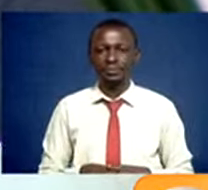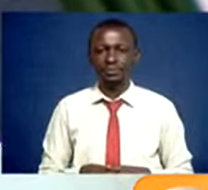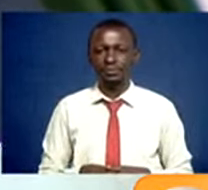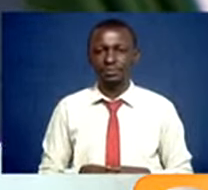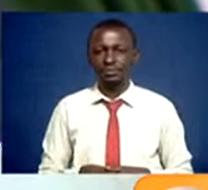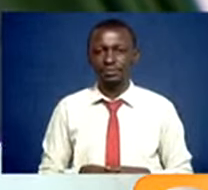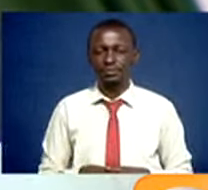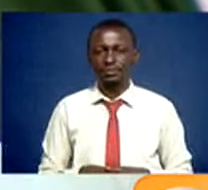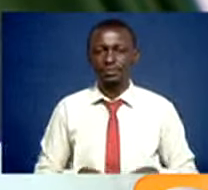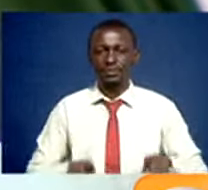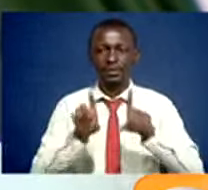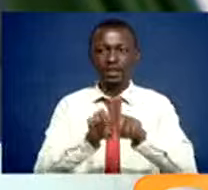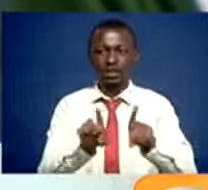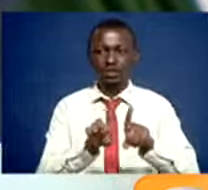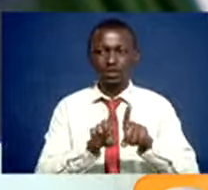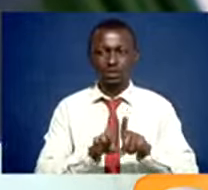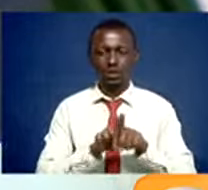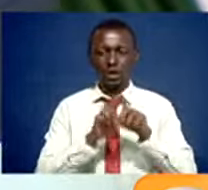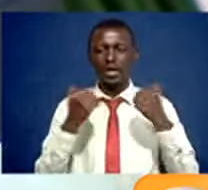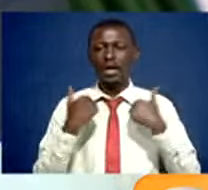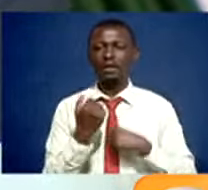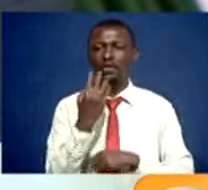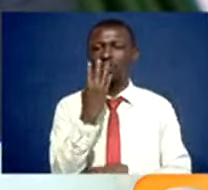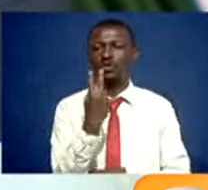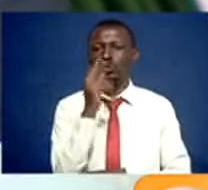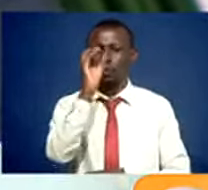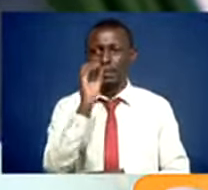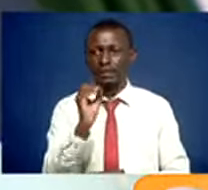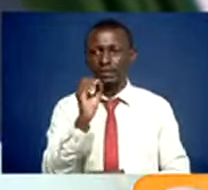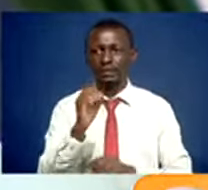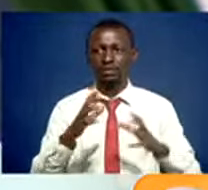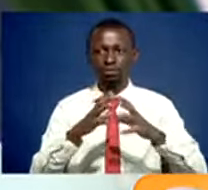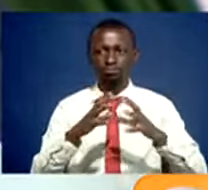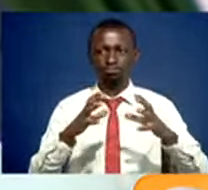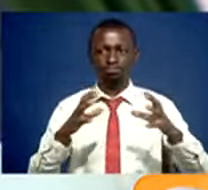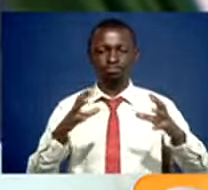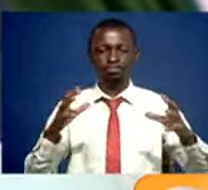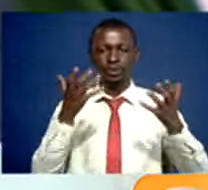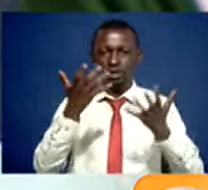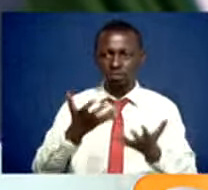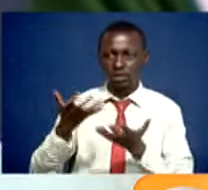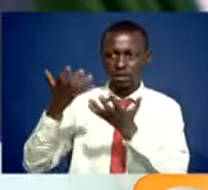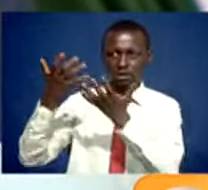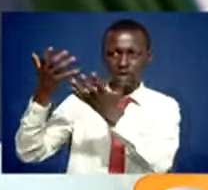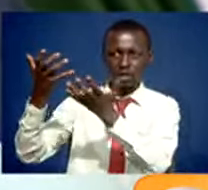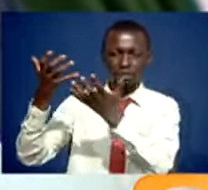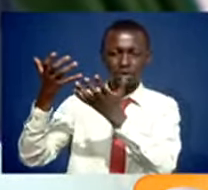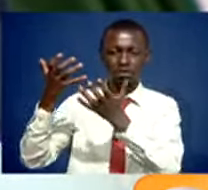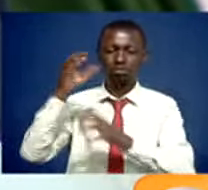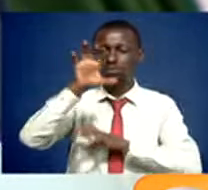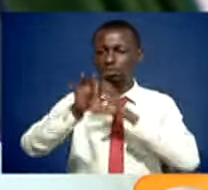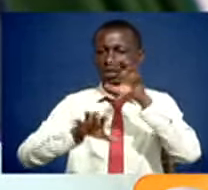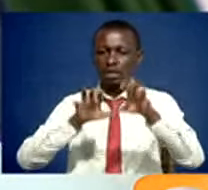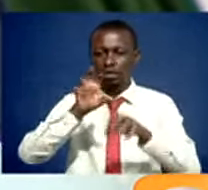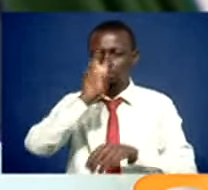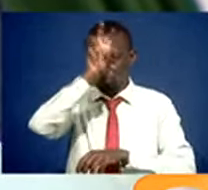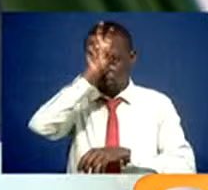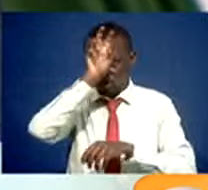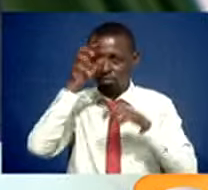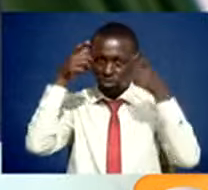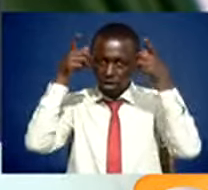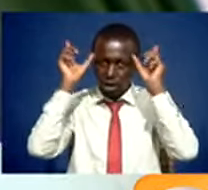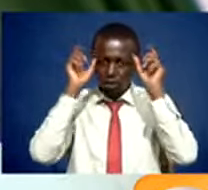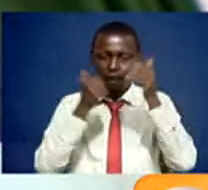There has also been a 42% growth in the export of live animals from